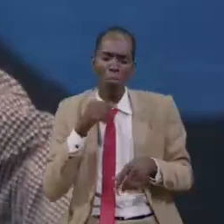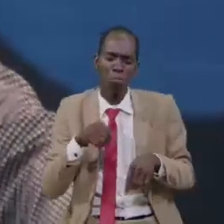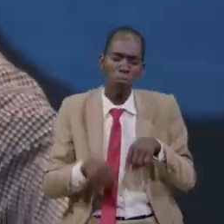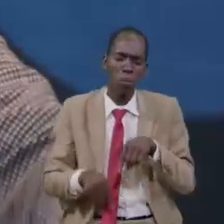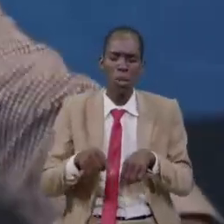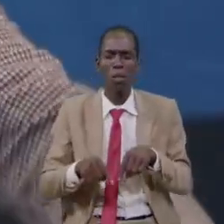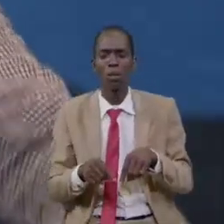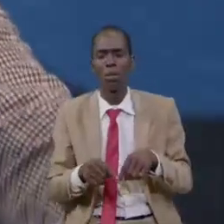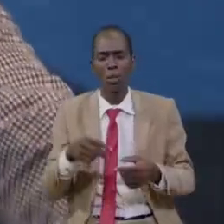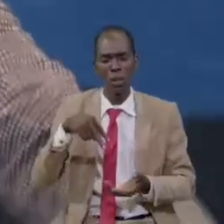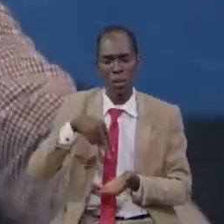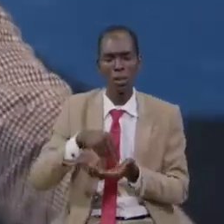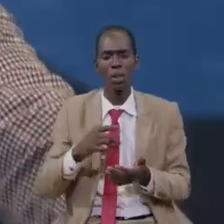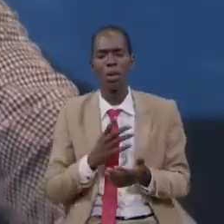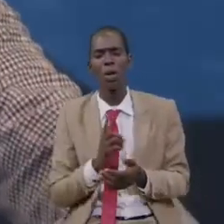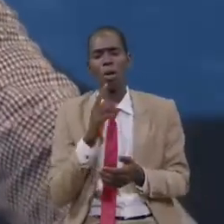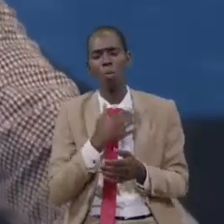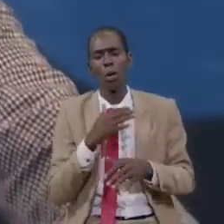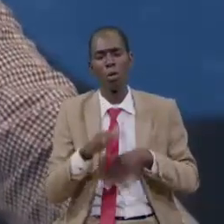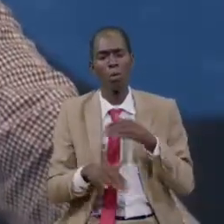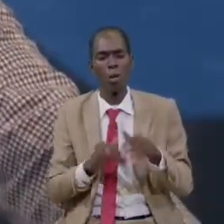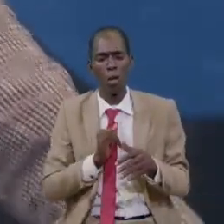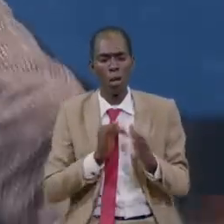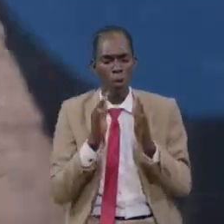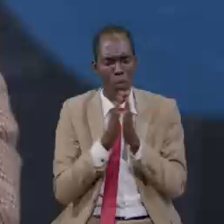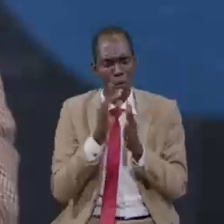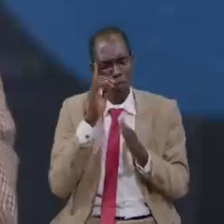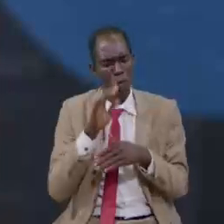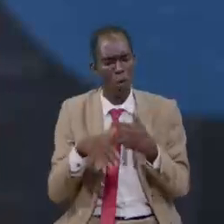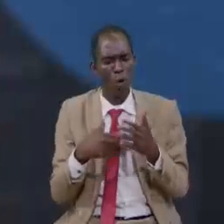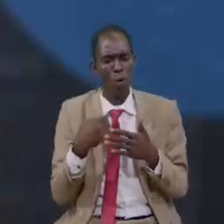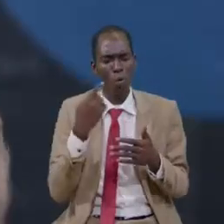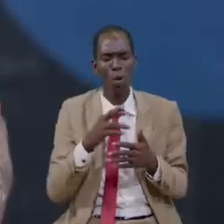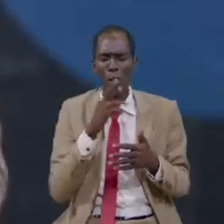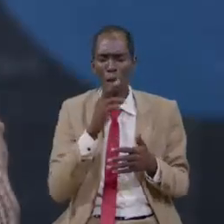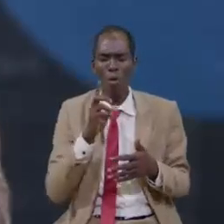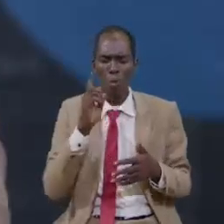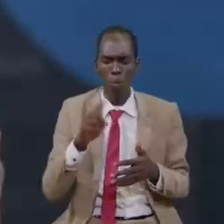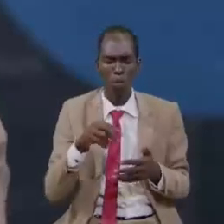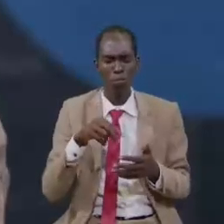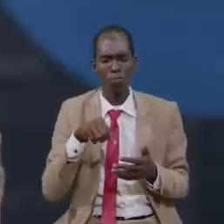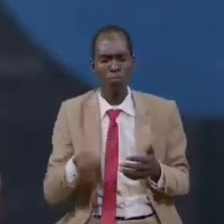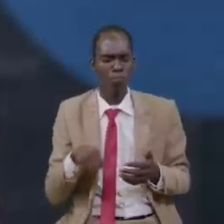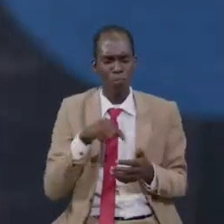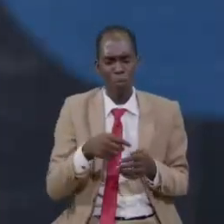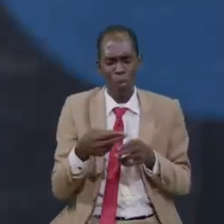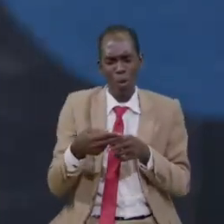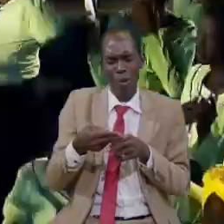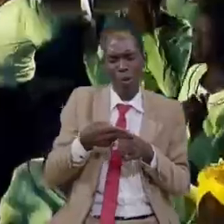walk. I pray for those one leg shorter than the other, short leg, grow out